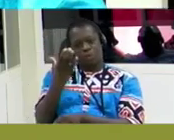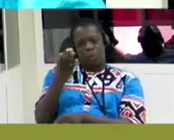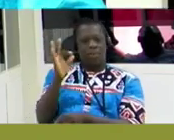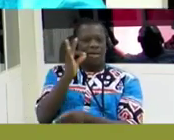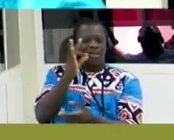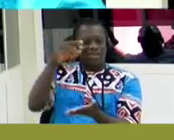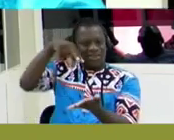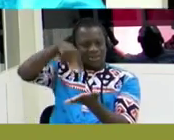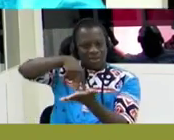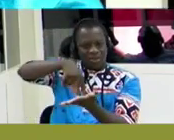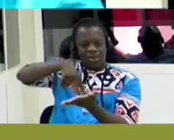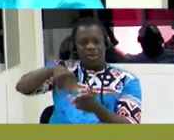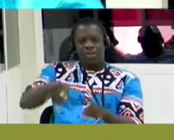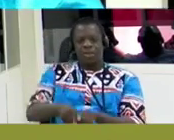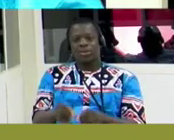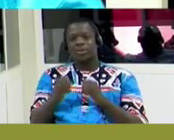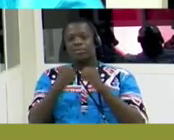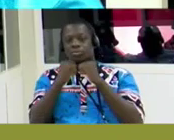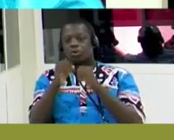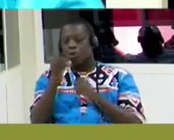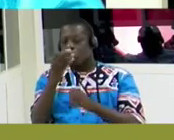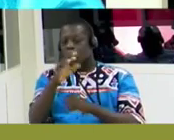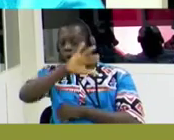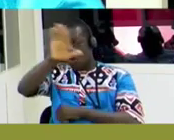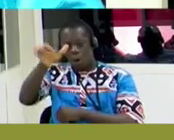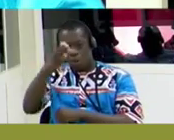we are going for a fight in Yundum.